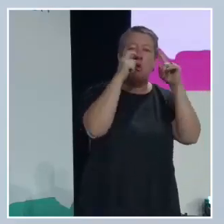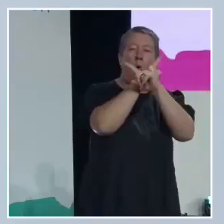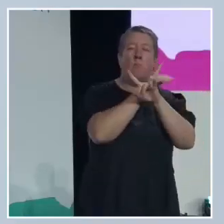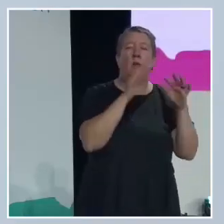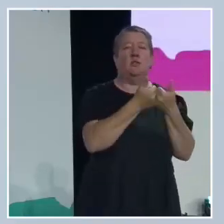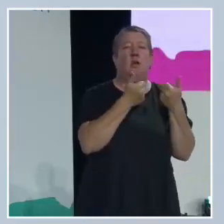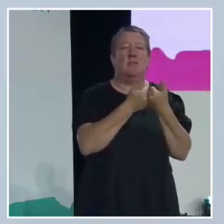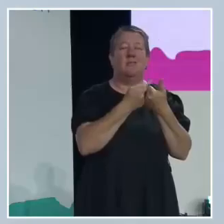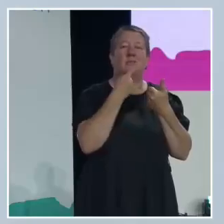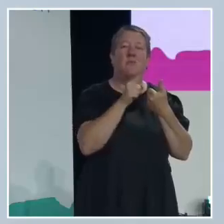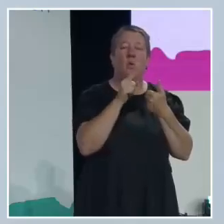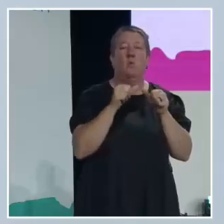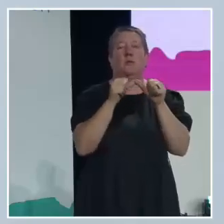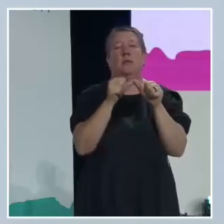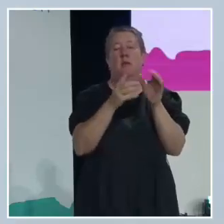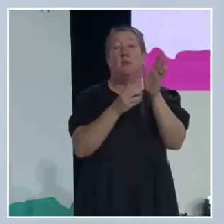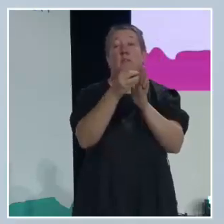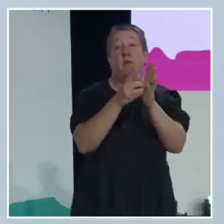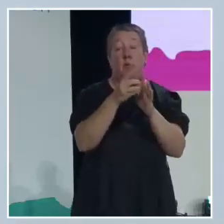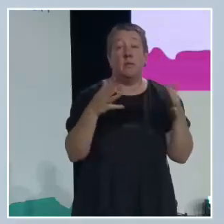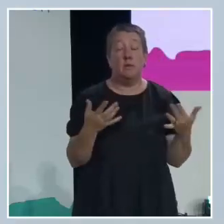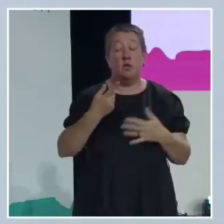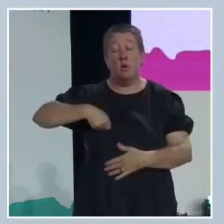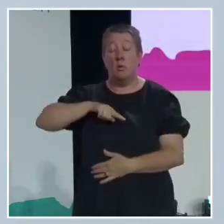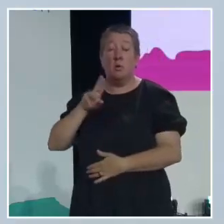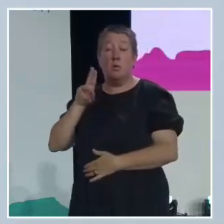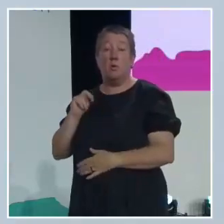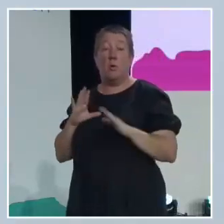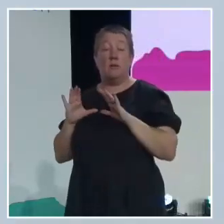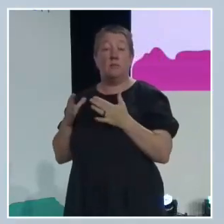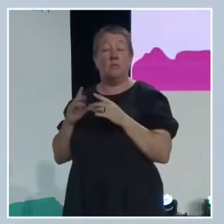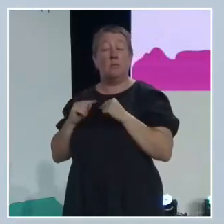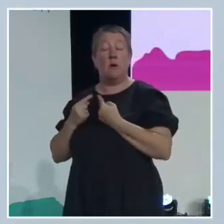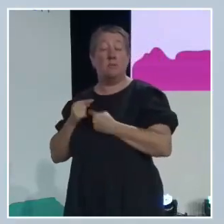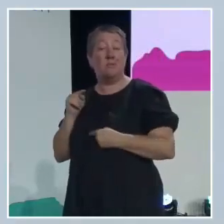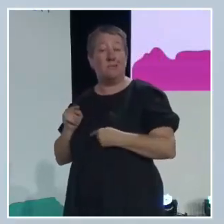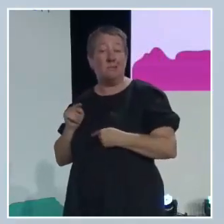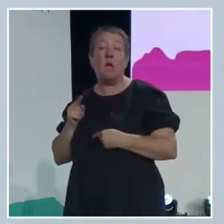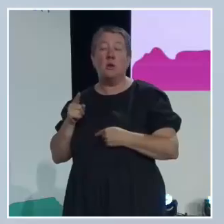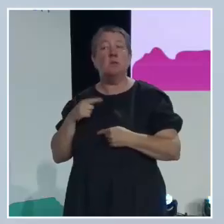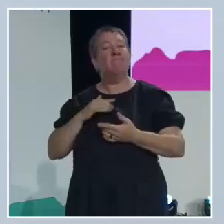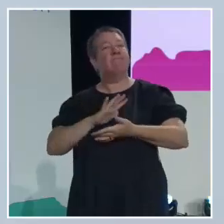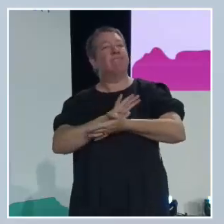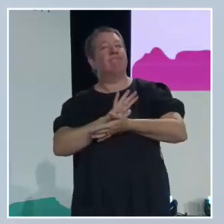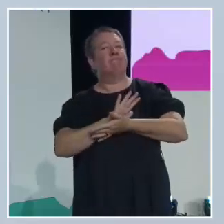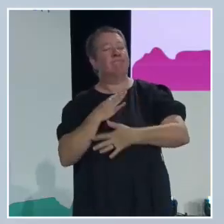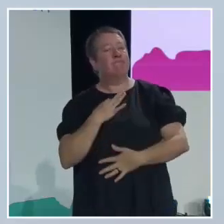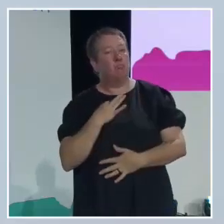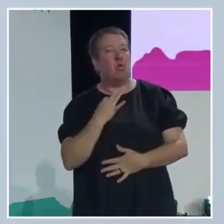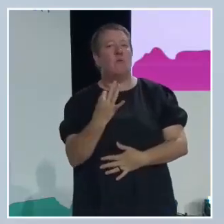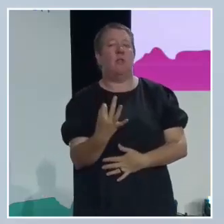development. So UNDESA is very pleased and privileged